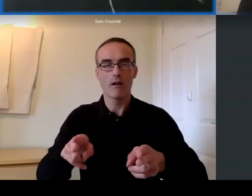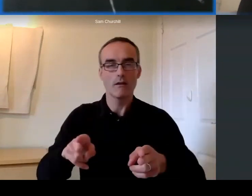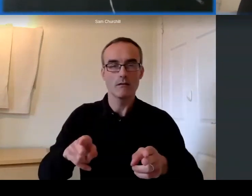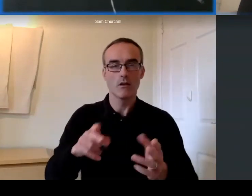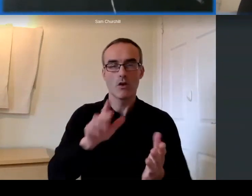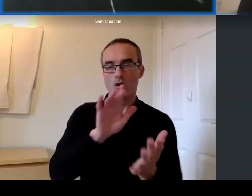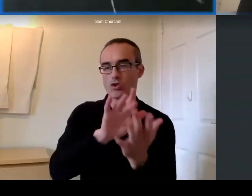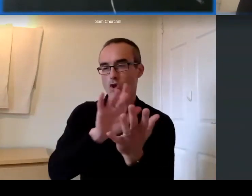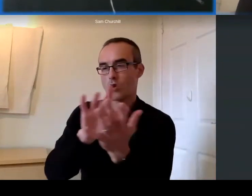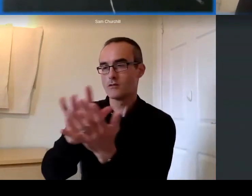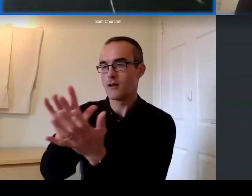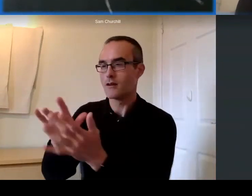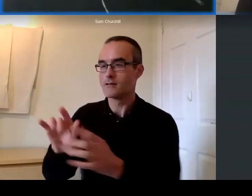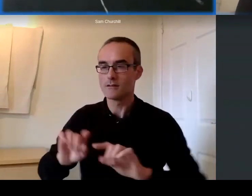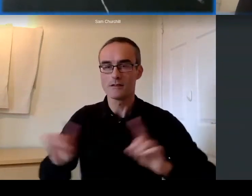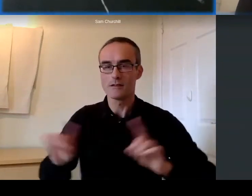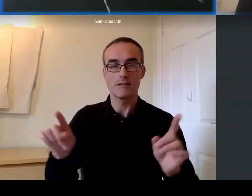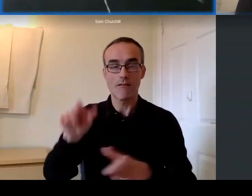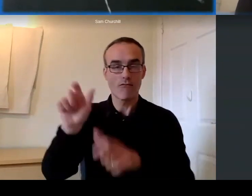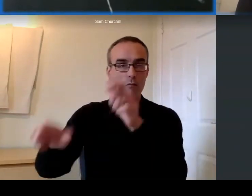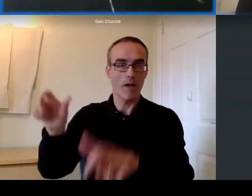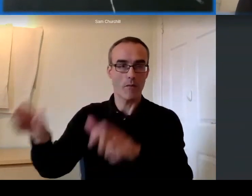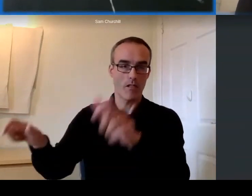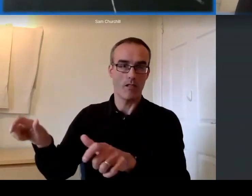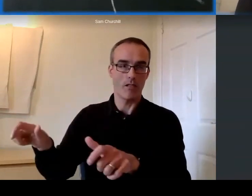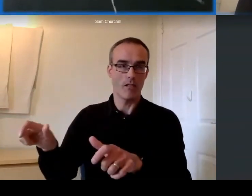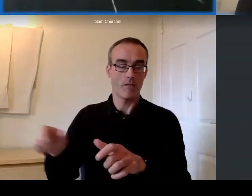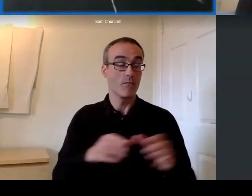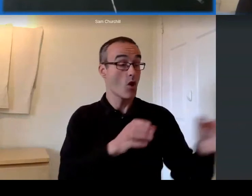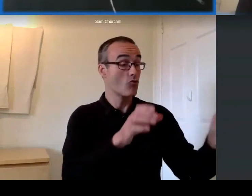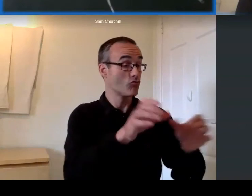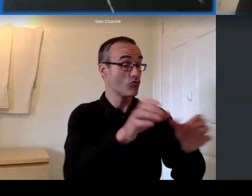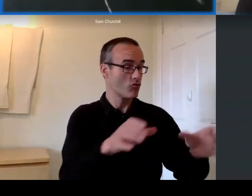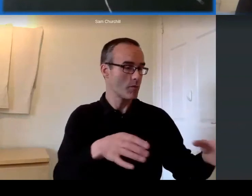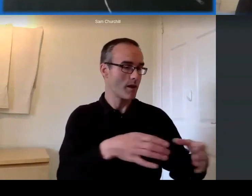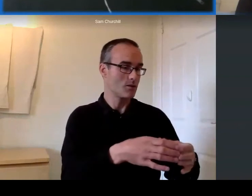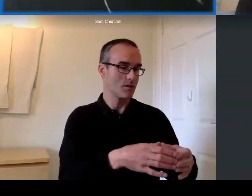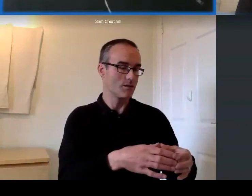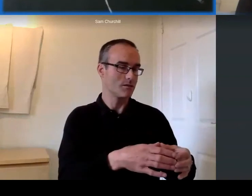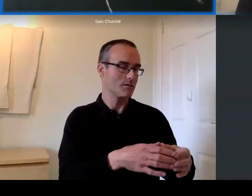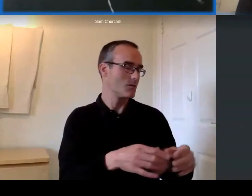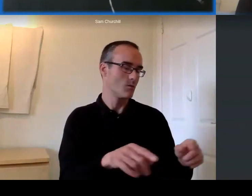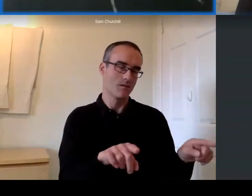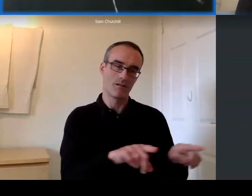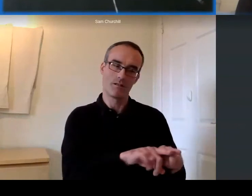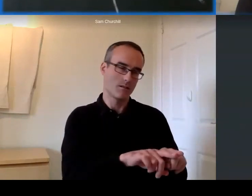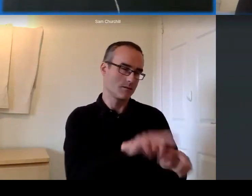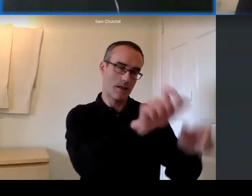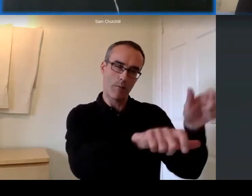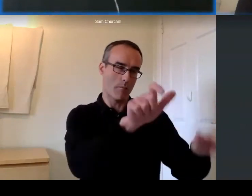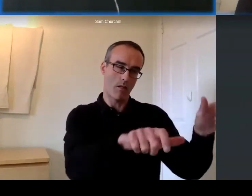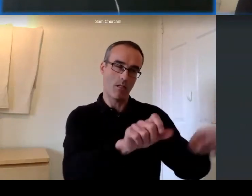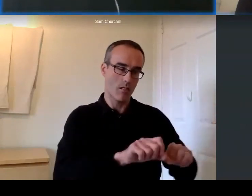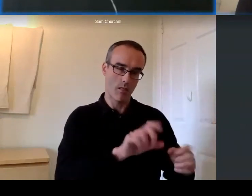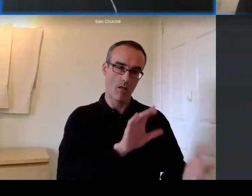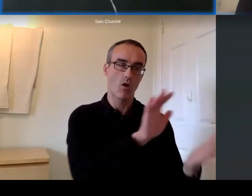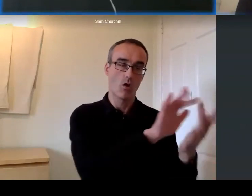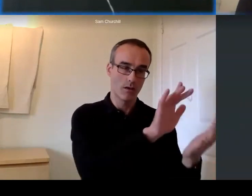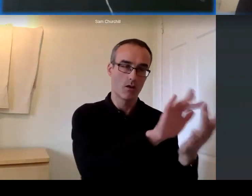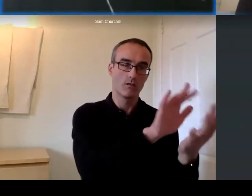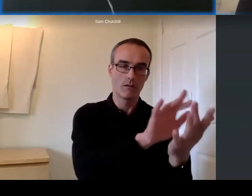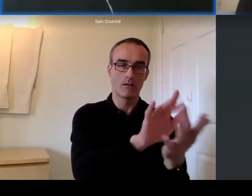that a diverse audience. And so yeah, certainly it's about saying, right, make that firm commitment to making